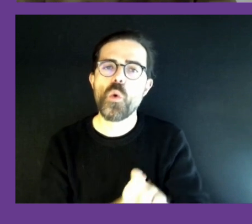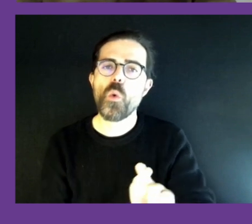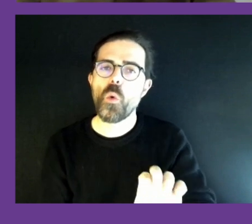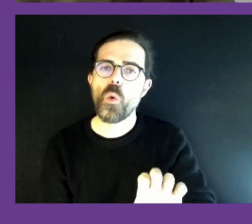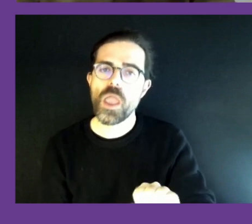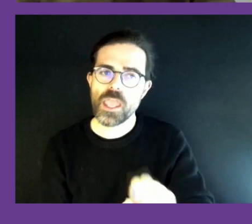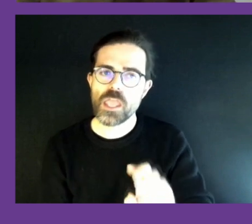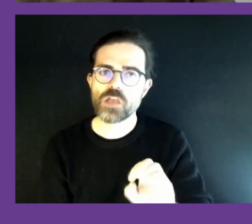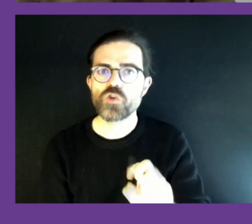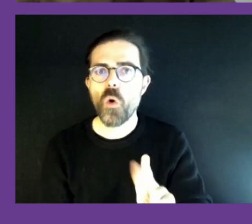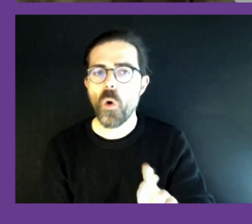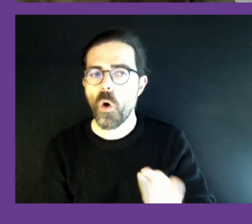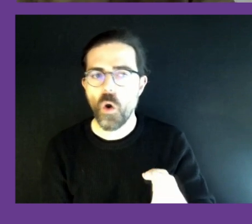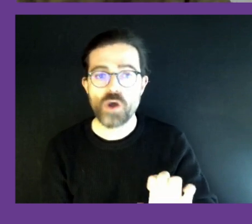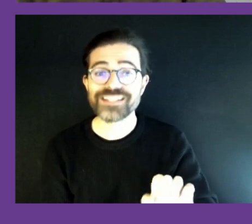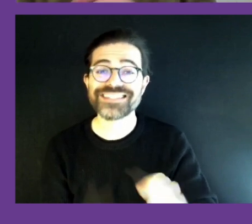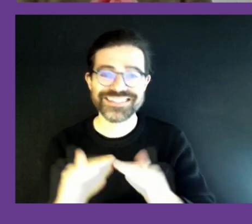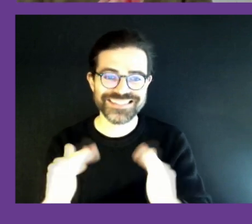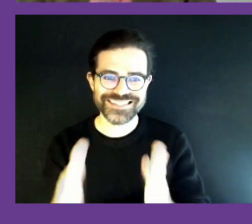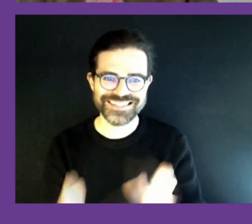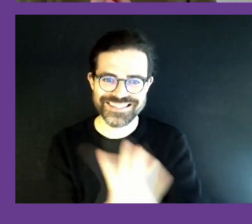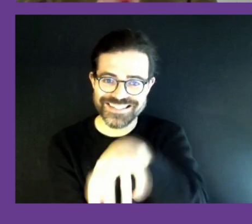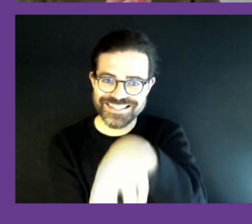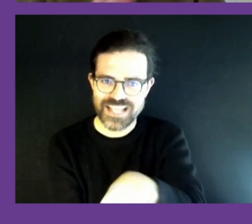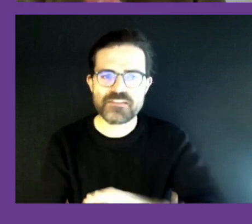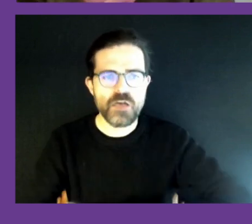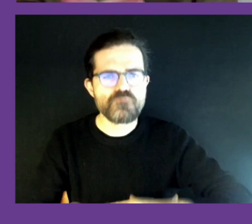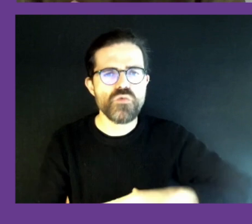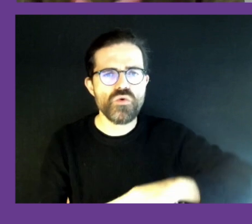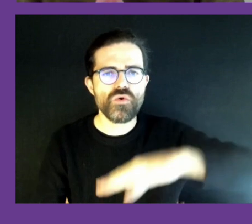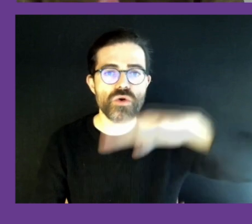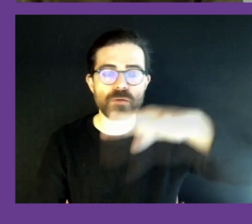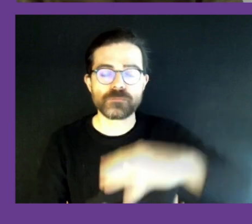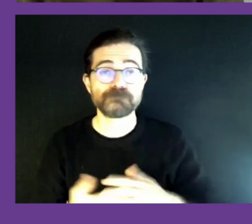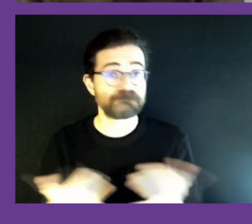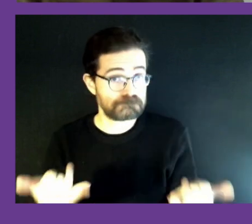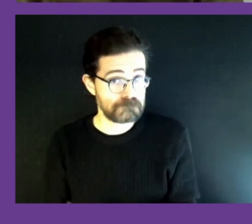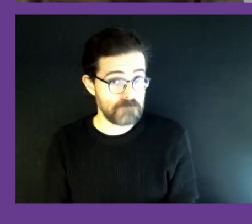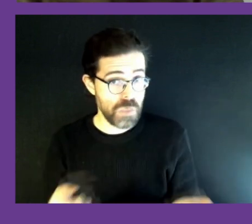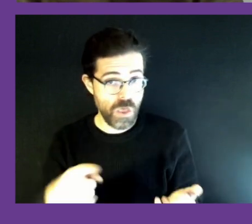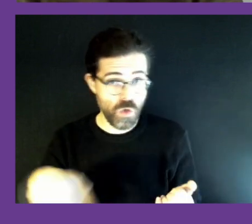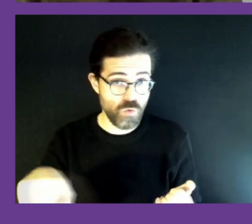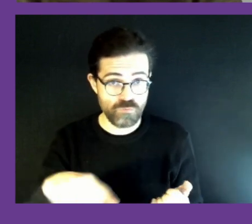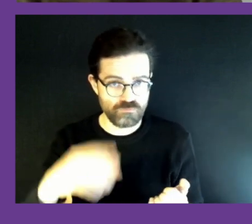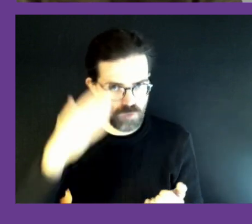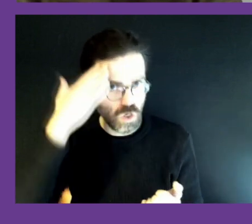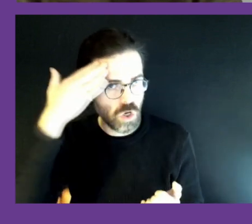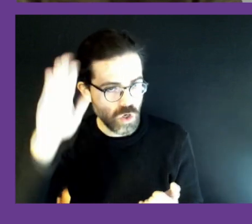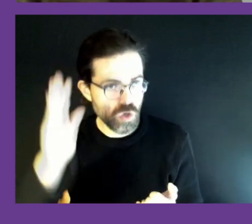with AccessibleEU. So now that you know the team behind